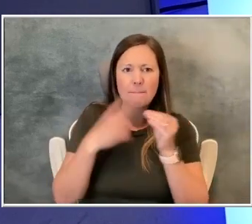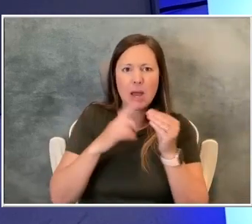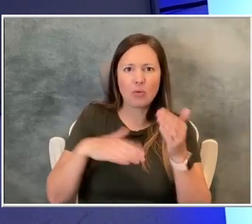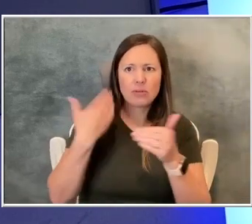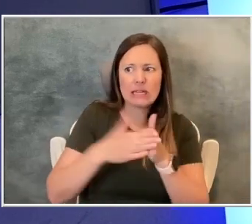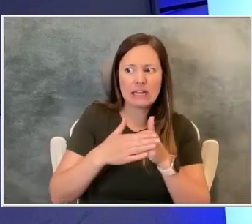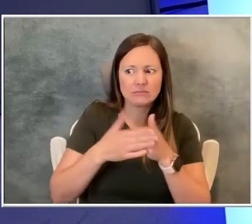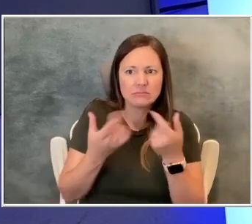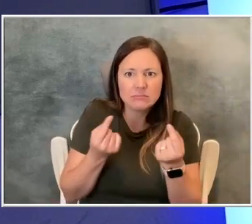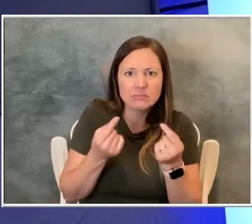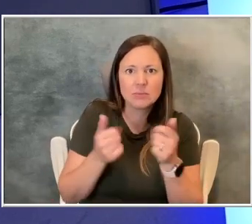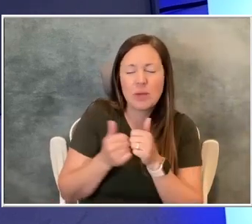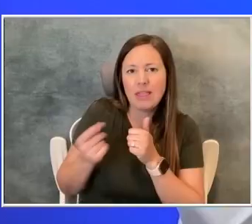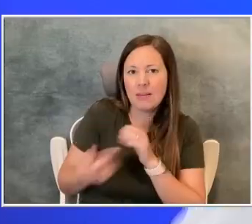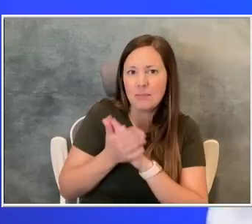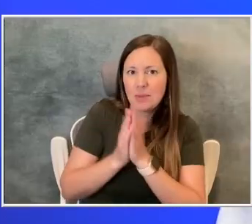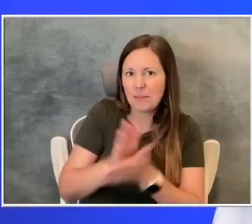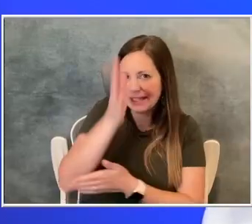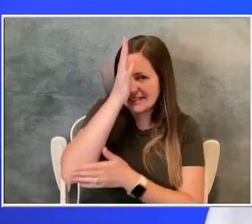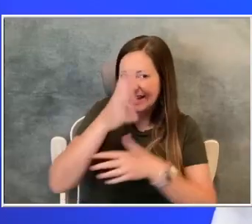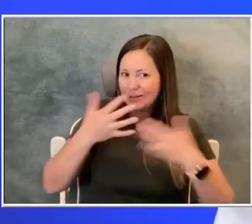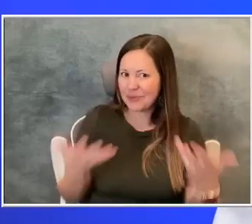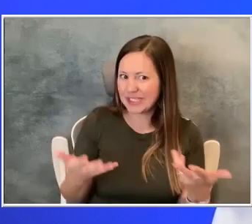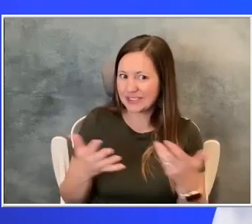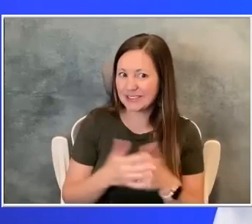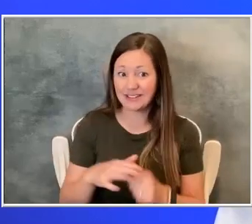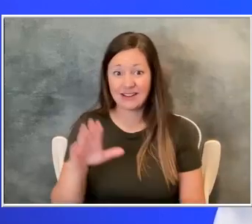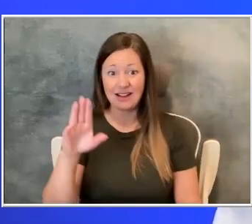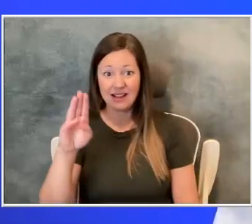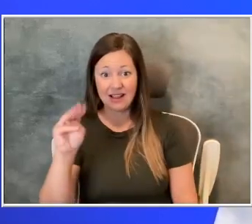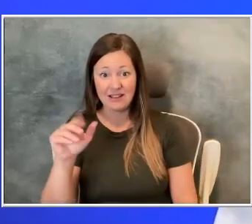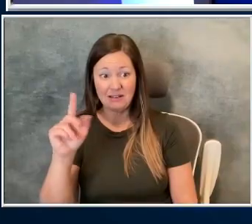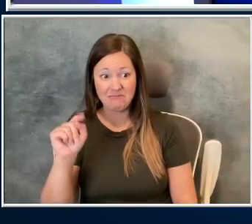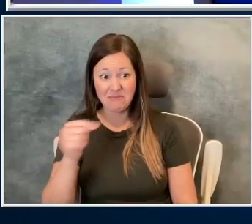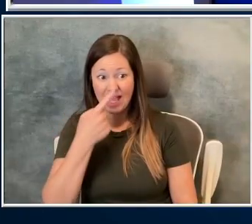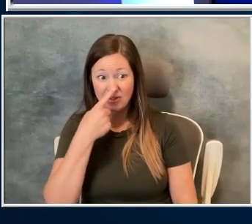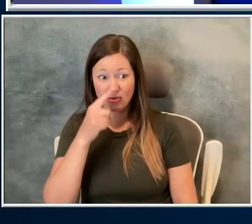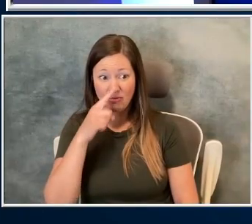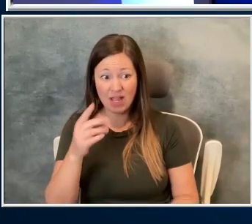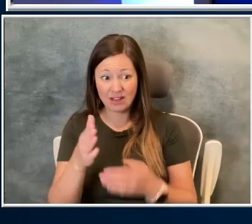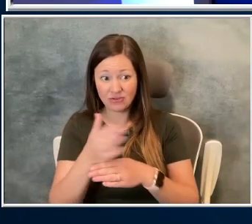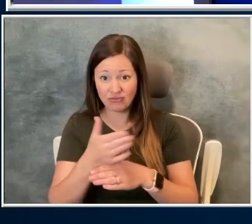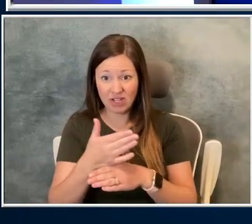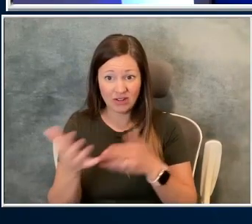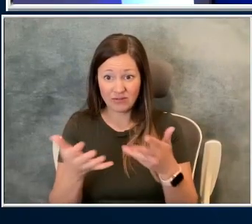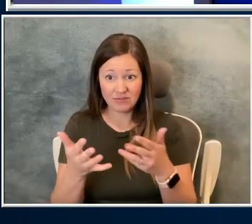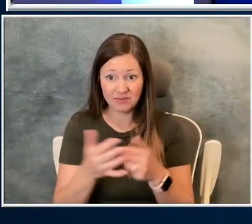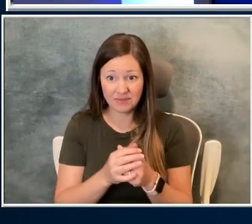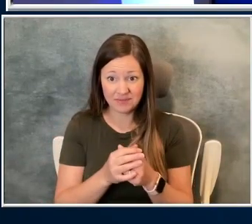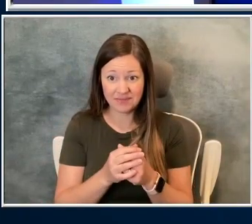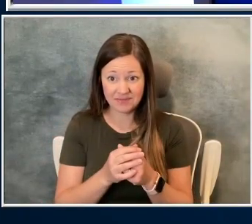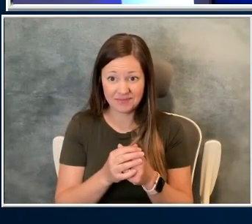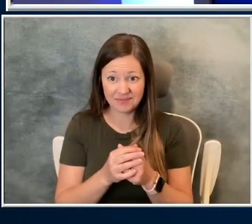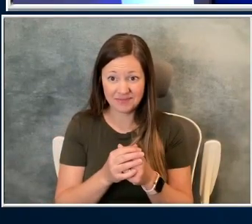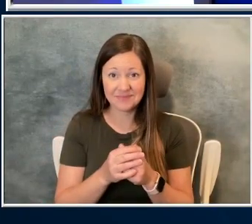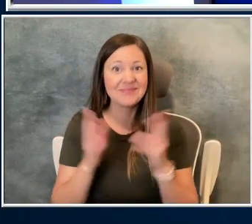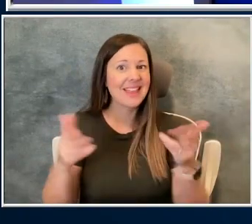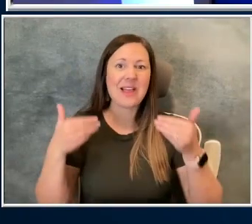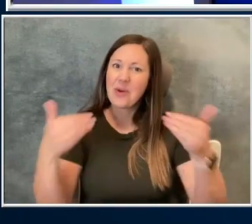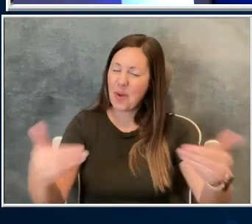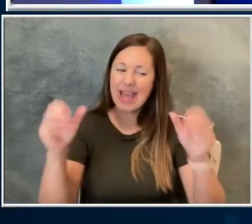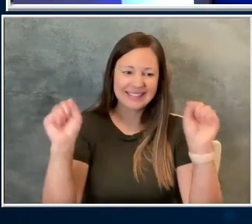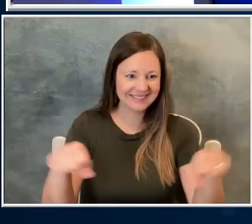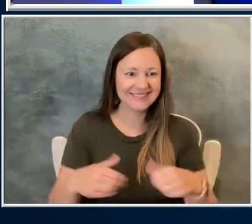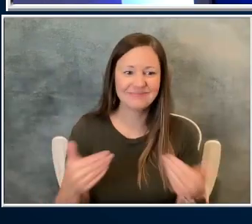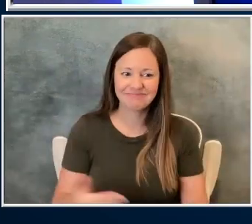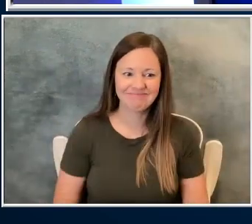dad? So is that all right with Matt to just kind of just say some things about you, Matt? Fire away. Okay, all right. Oh, go for it.